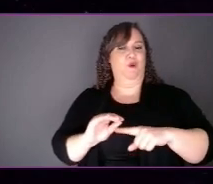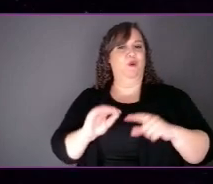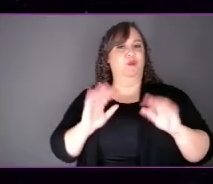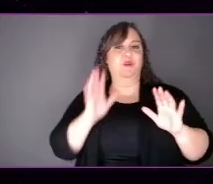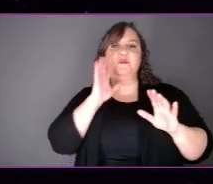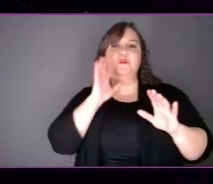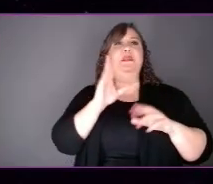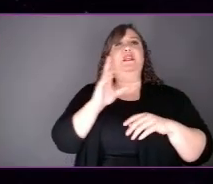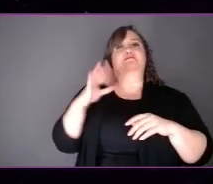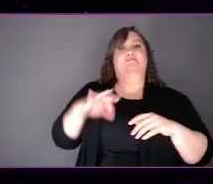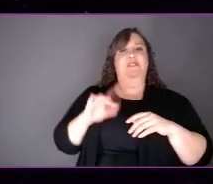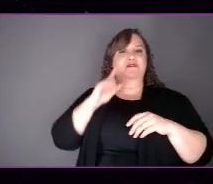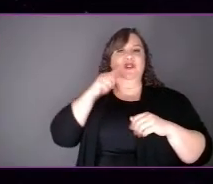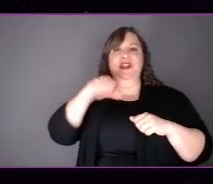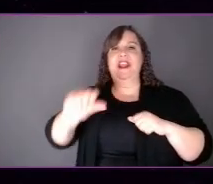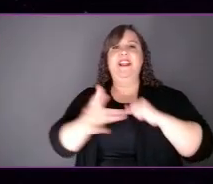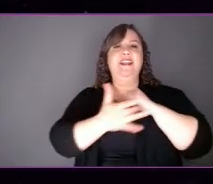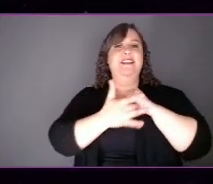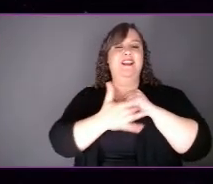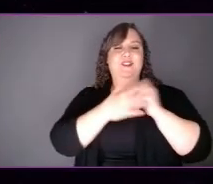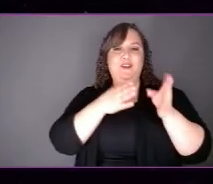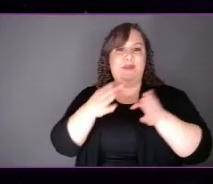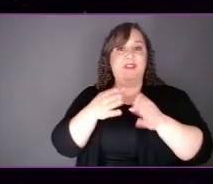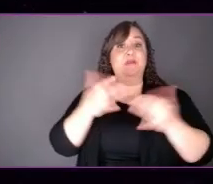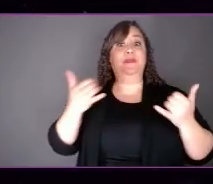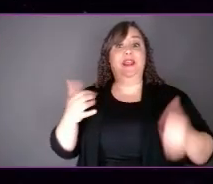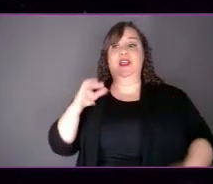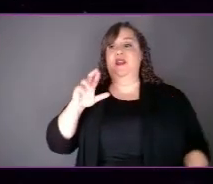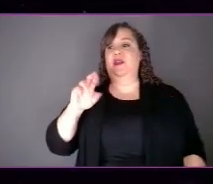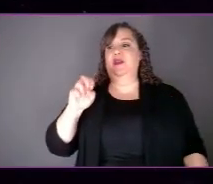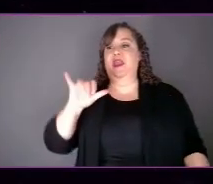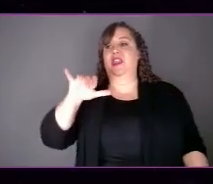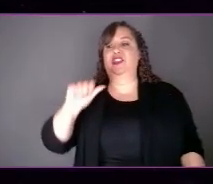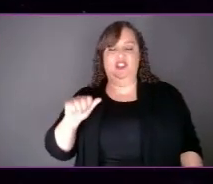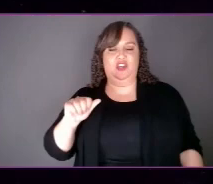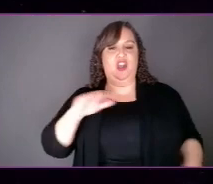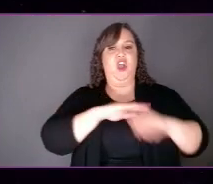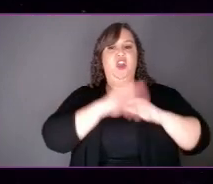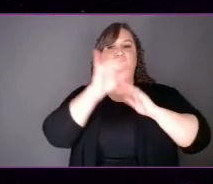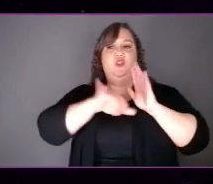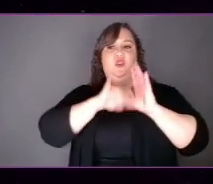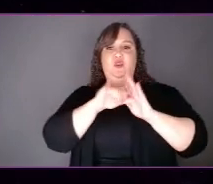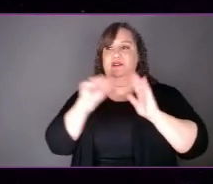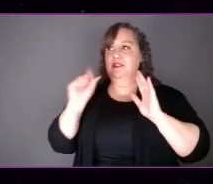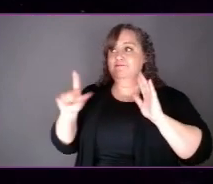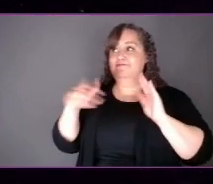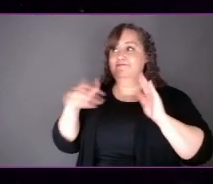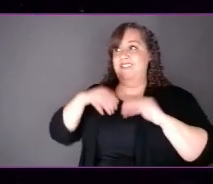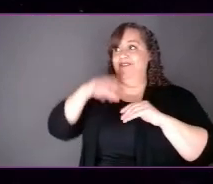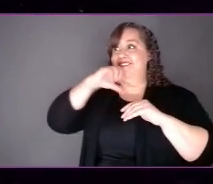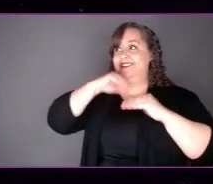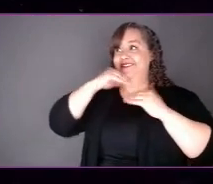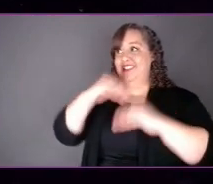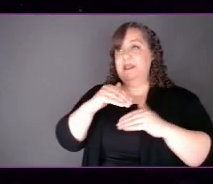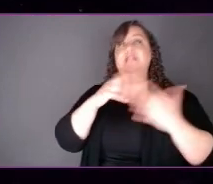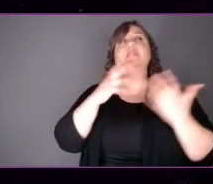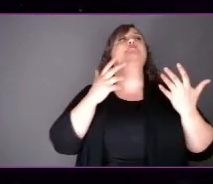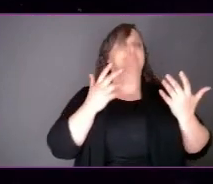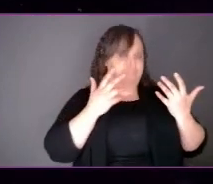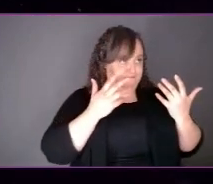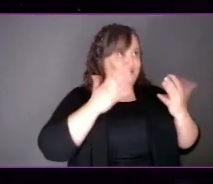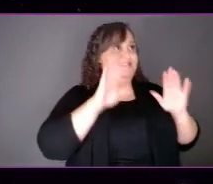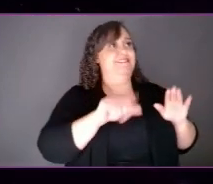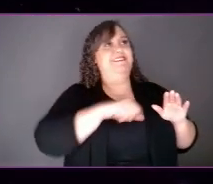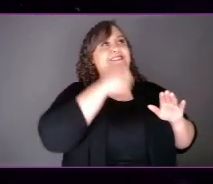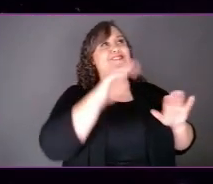Reja on YouTube who asks, are there any age limits? Reja, another great question. For the Office of